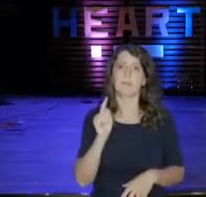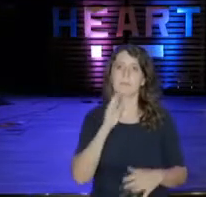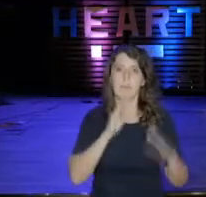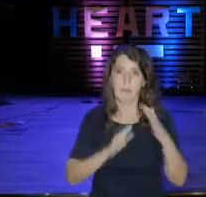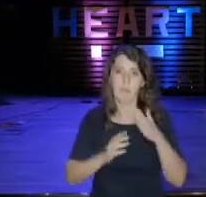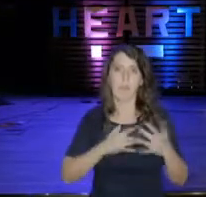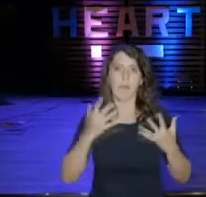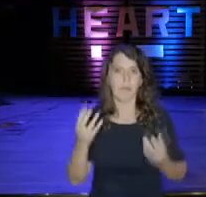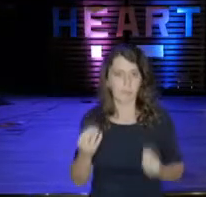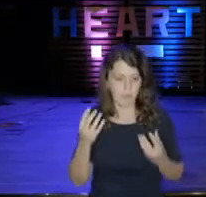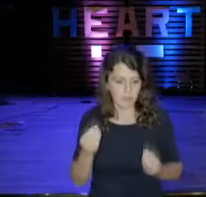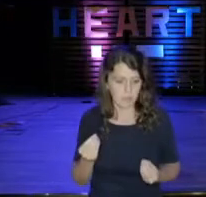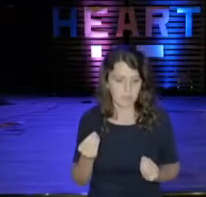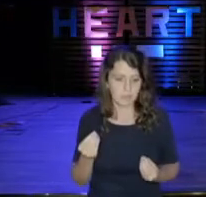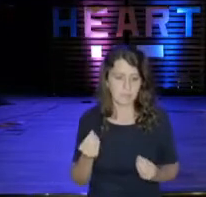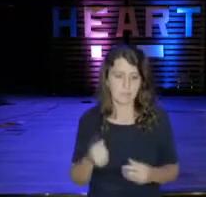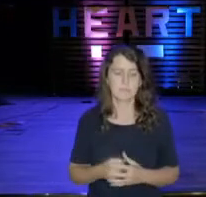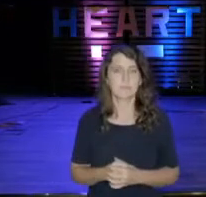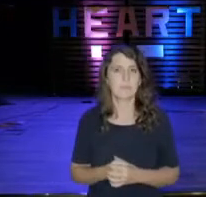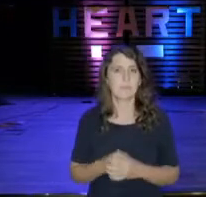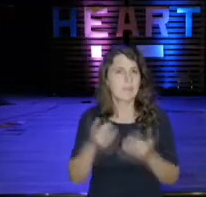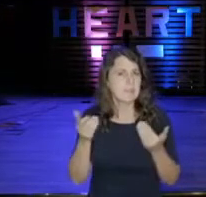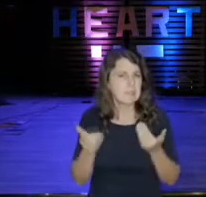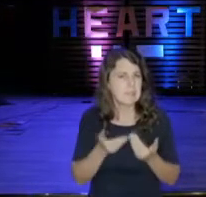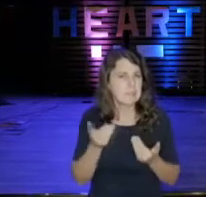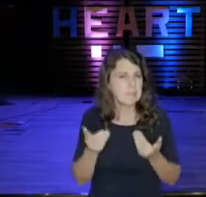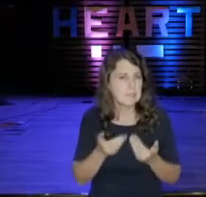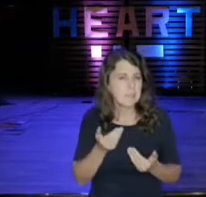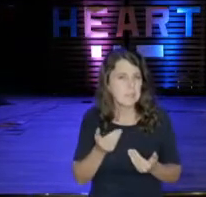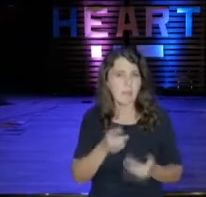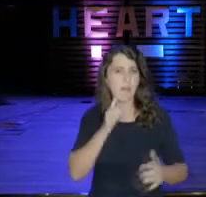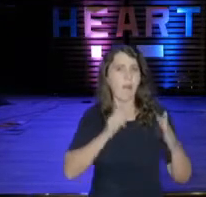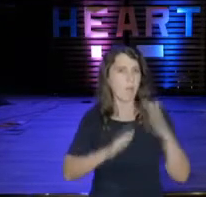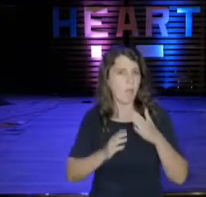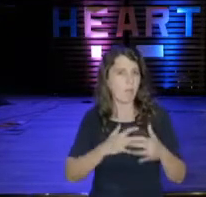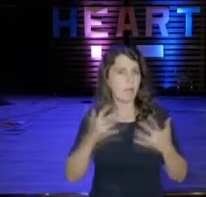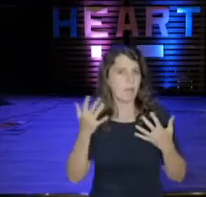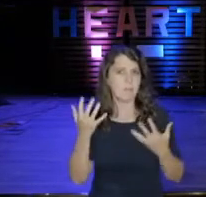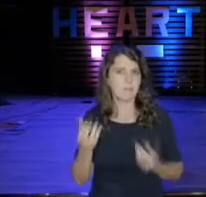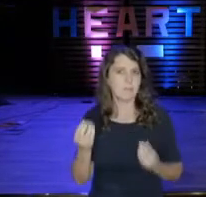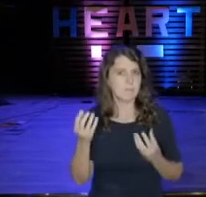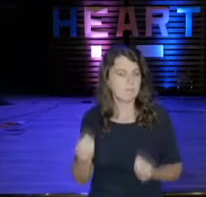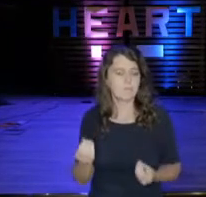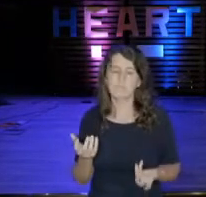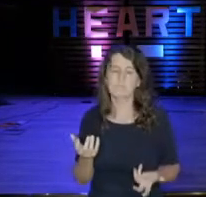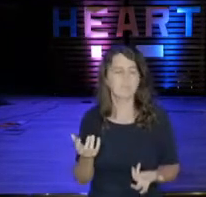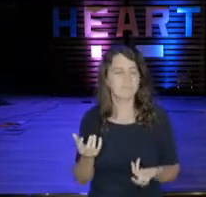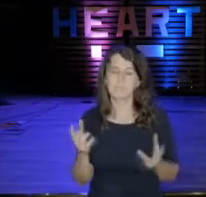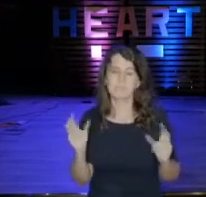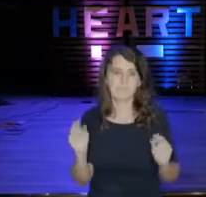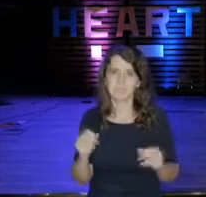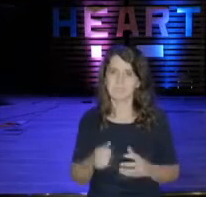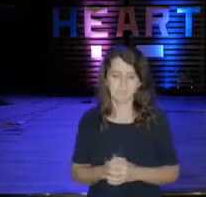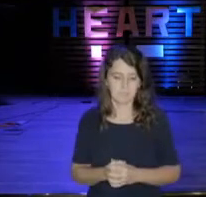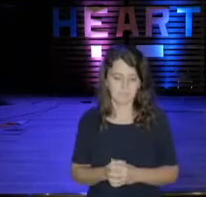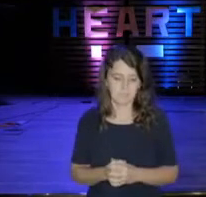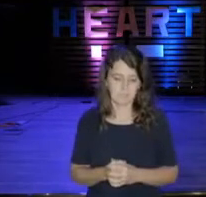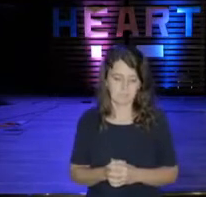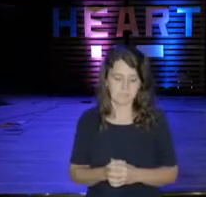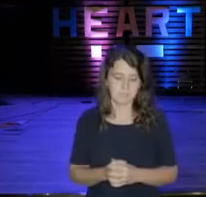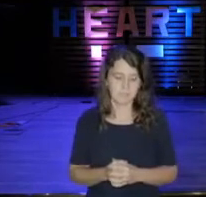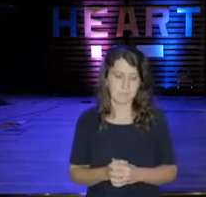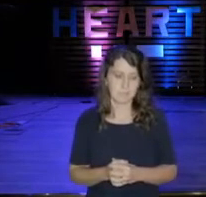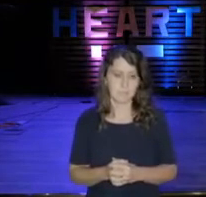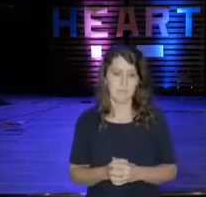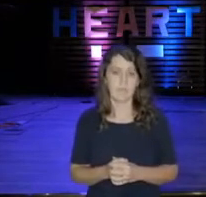Is it always easy to be humble and gentle? Do we get to only be humble and